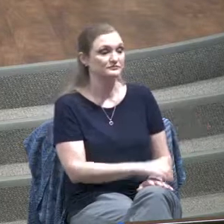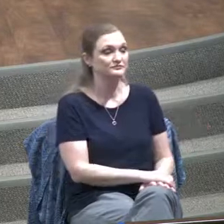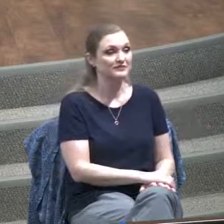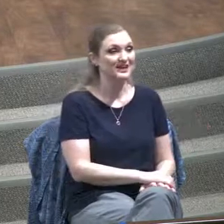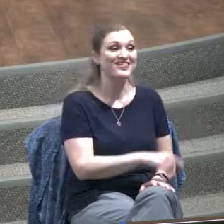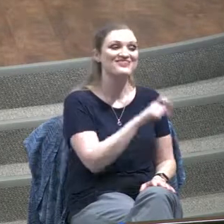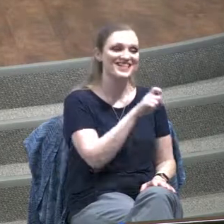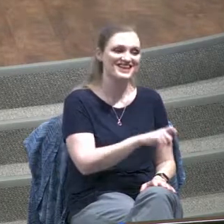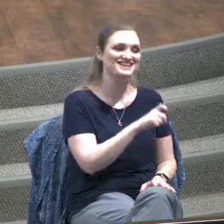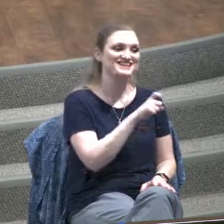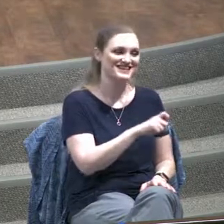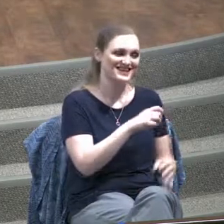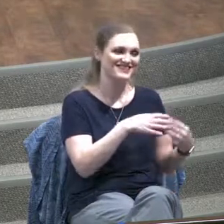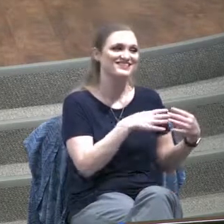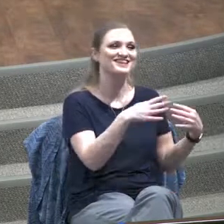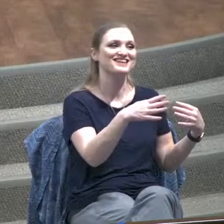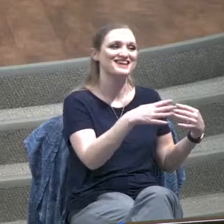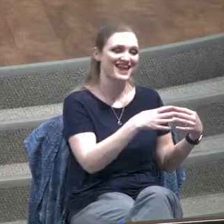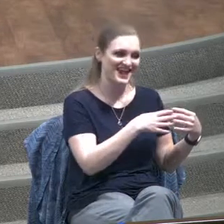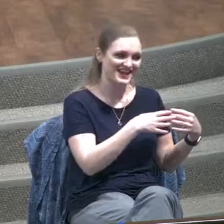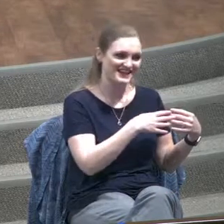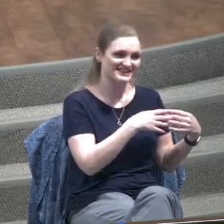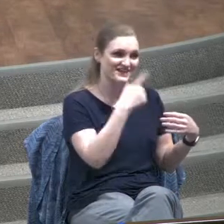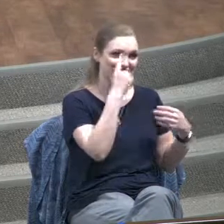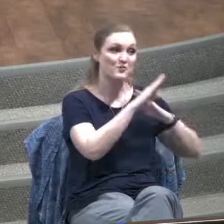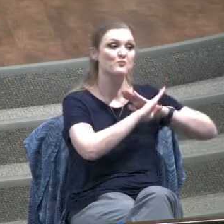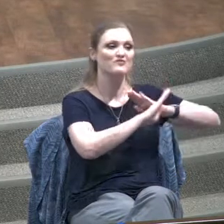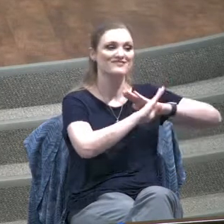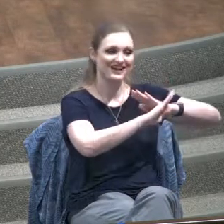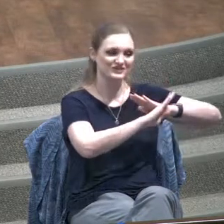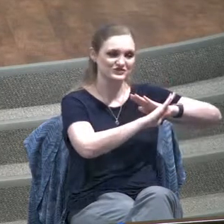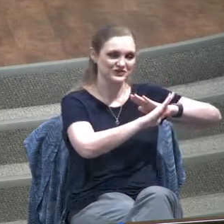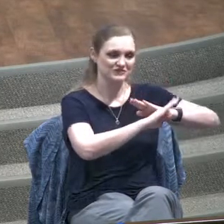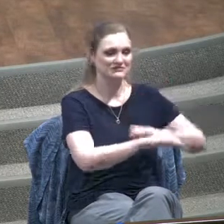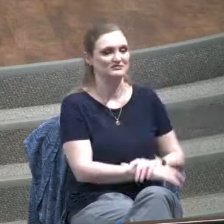They need the gates around the city for protection.